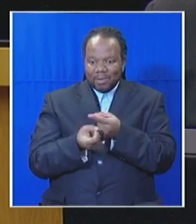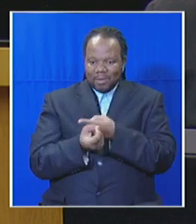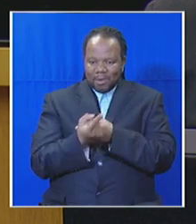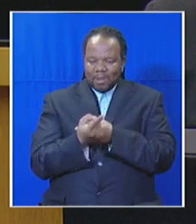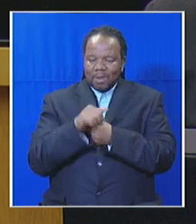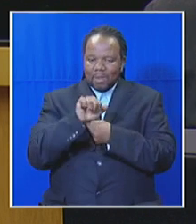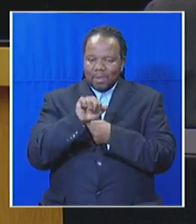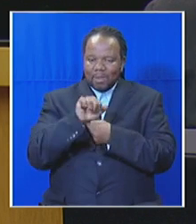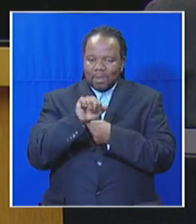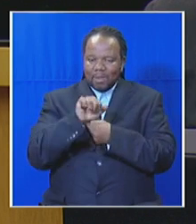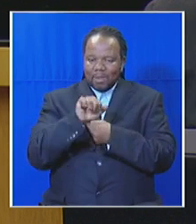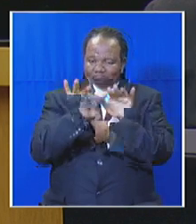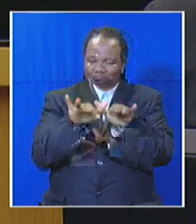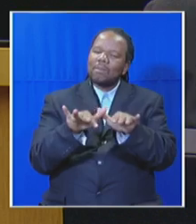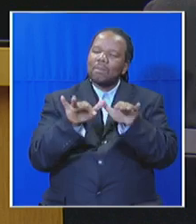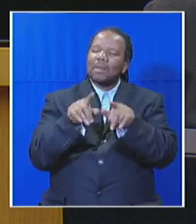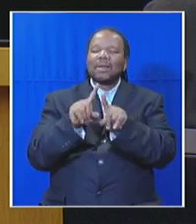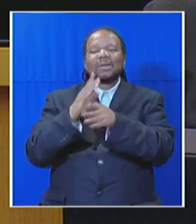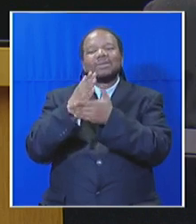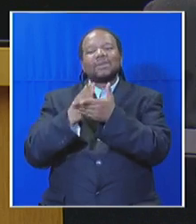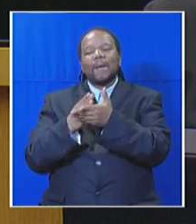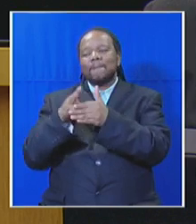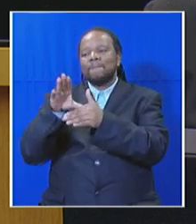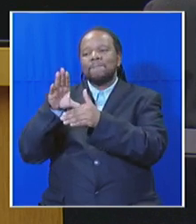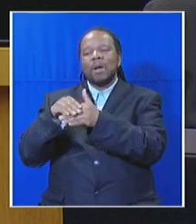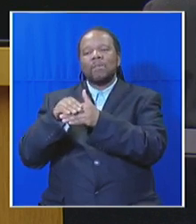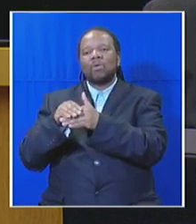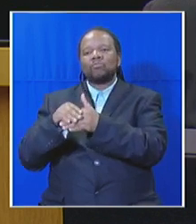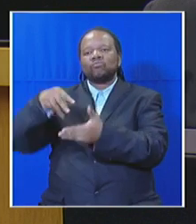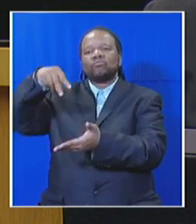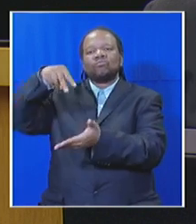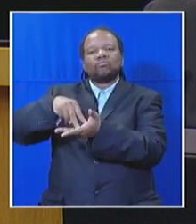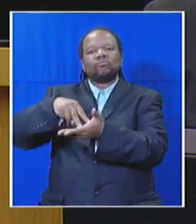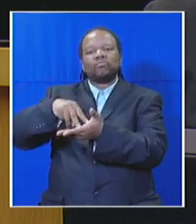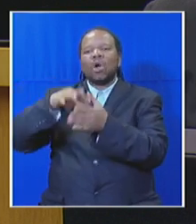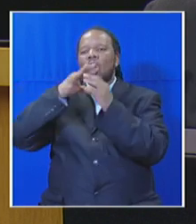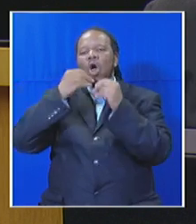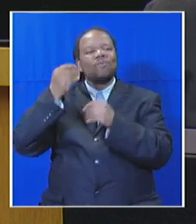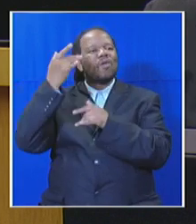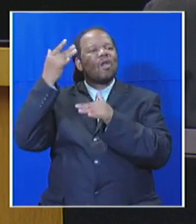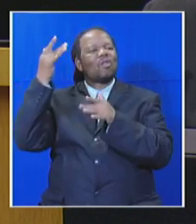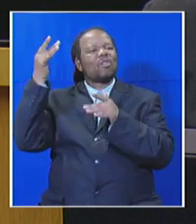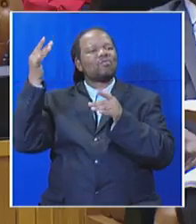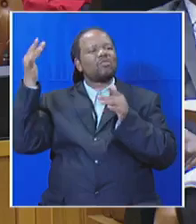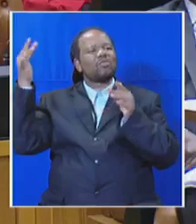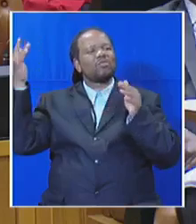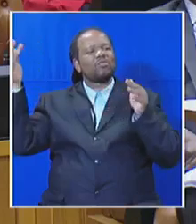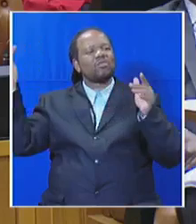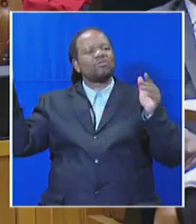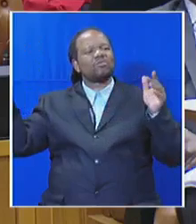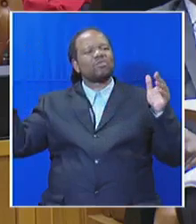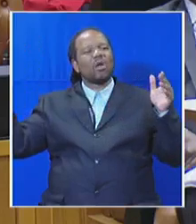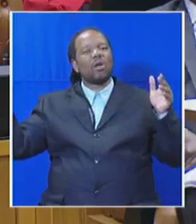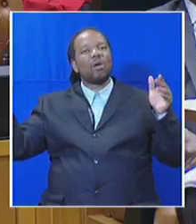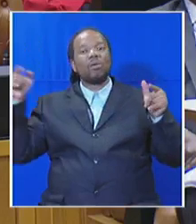some honorable members stand up and make statements long statements without